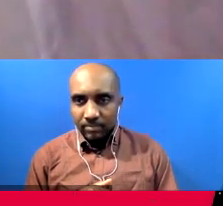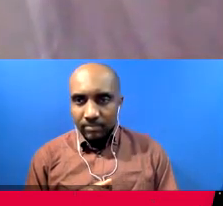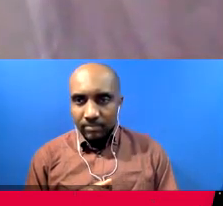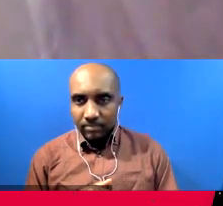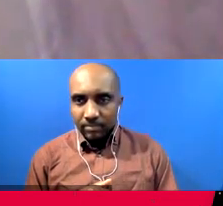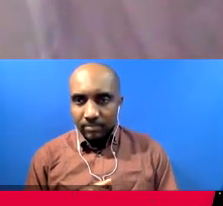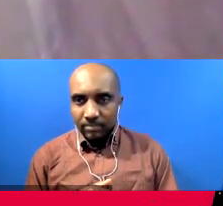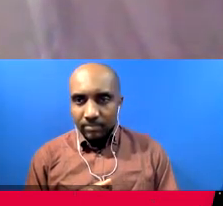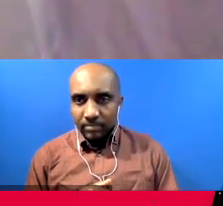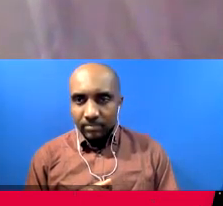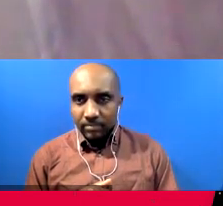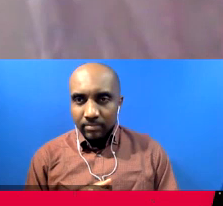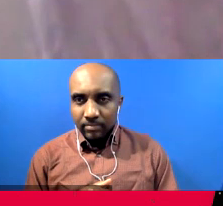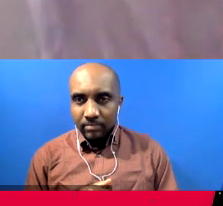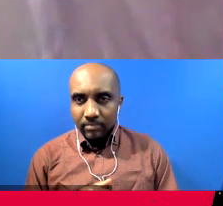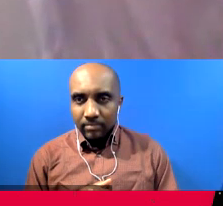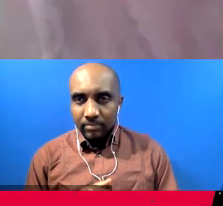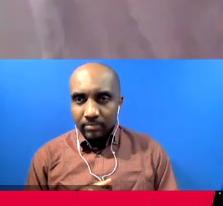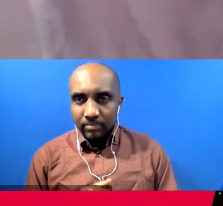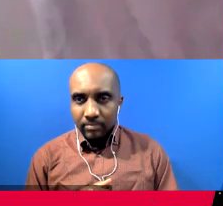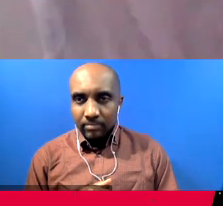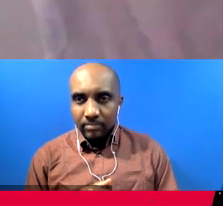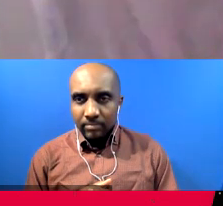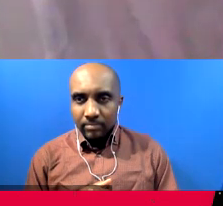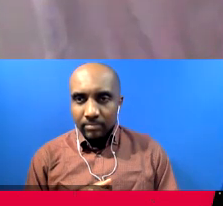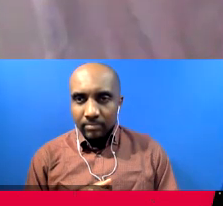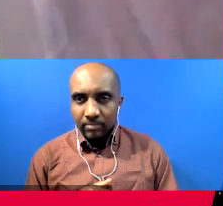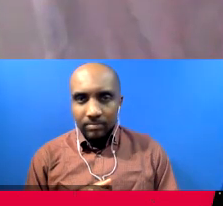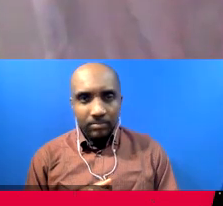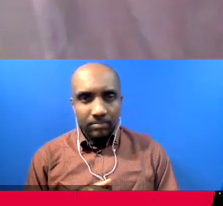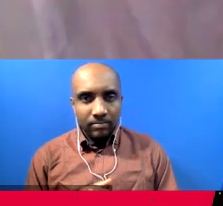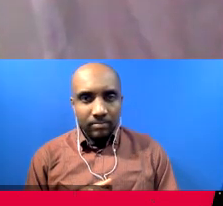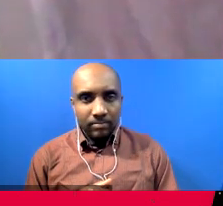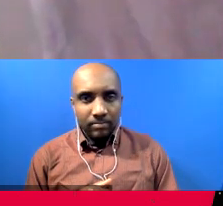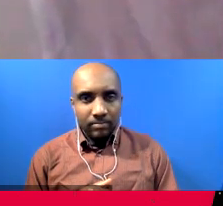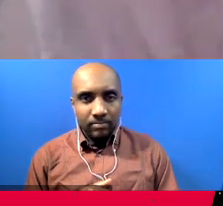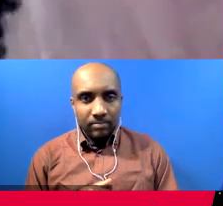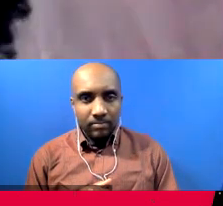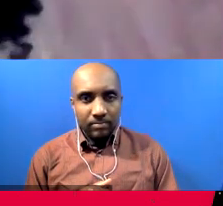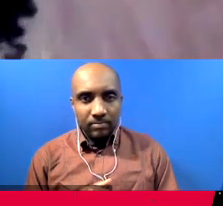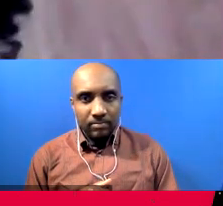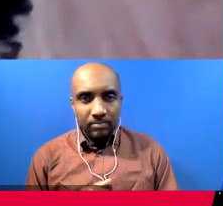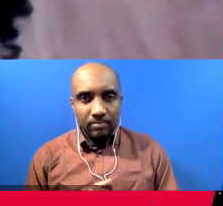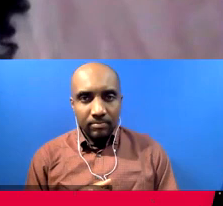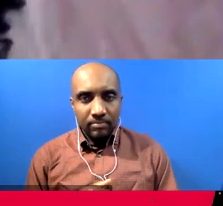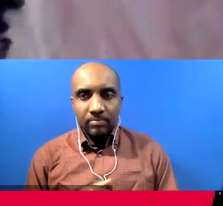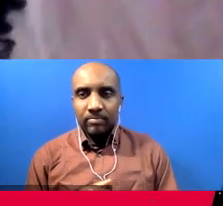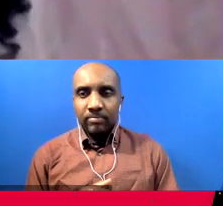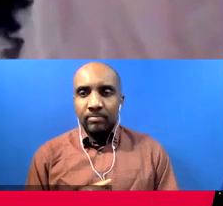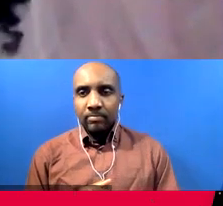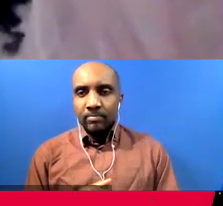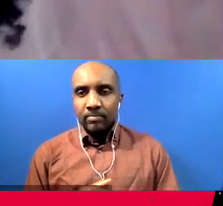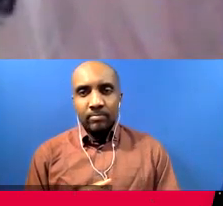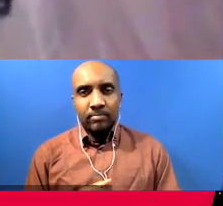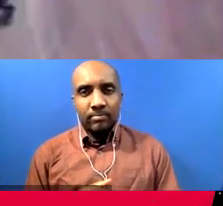and what it kind of introduced into the conversation. I think without doubt,